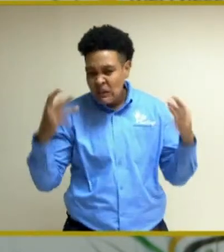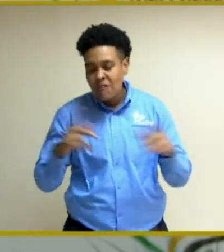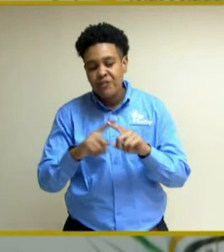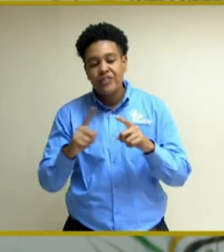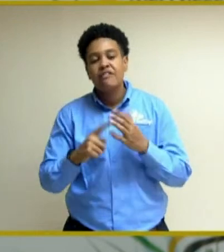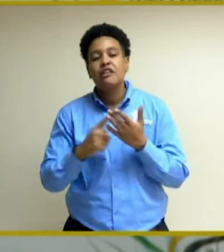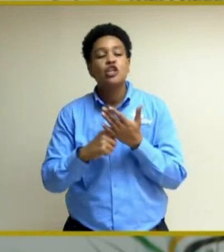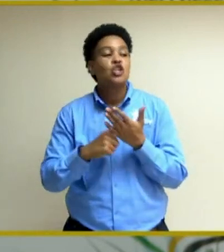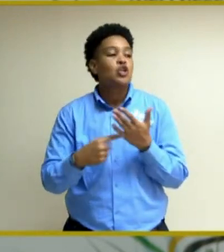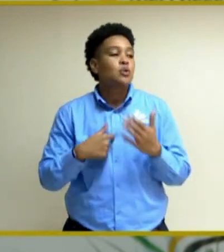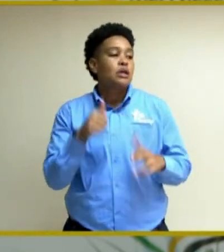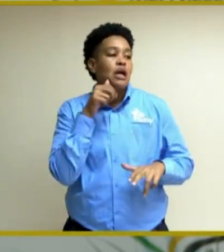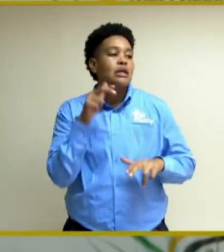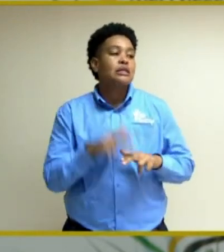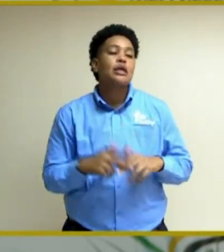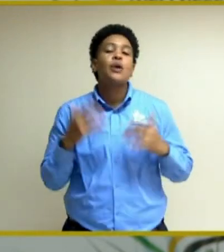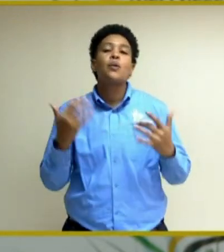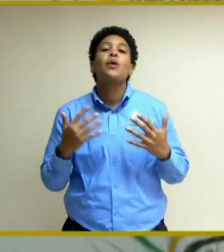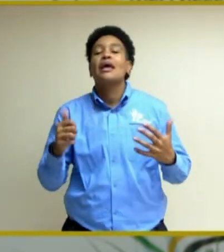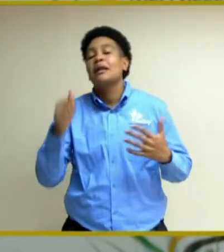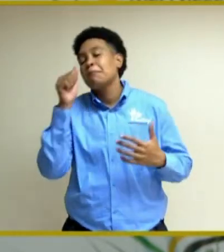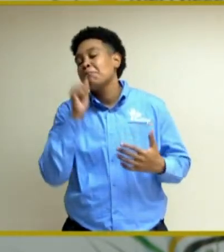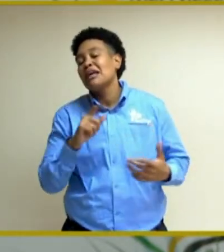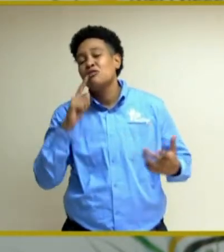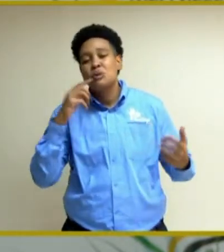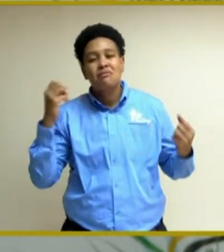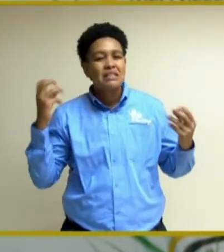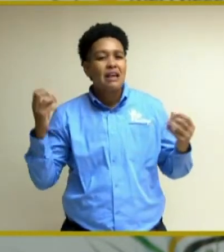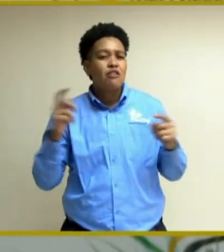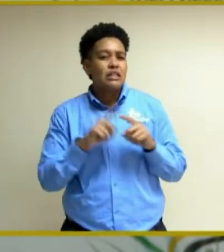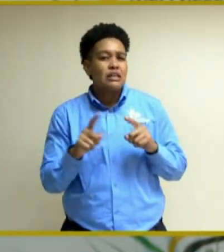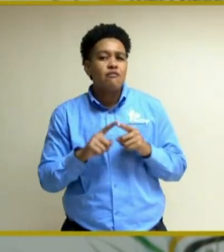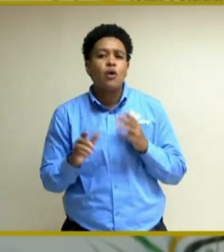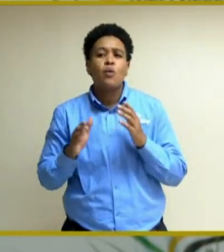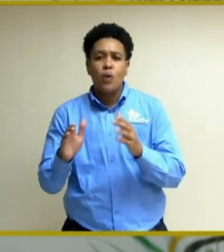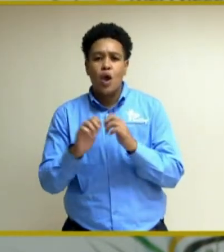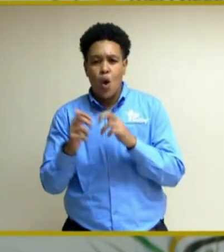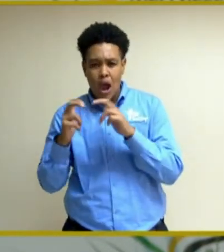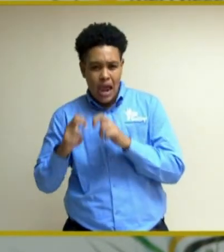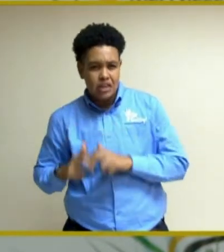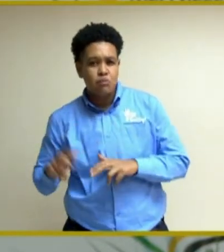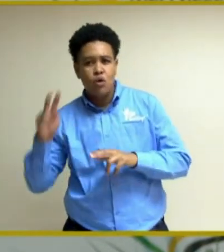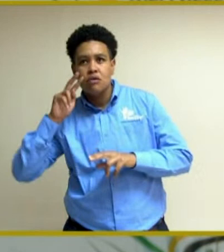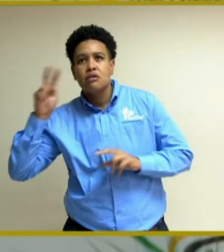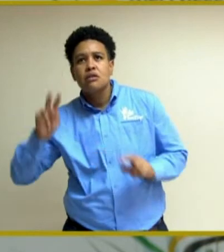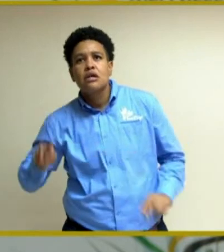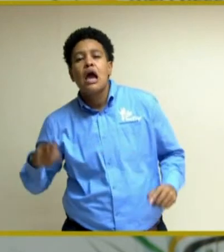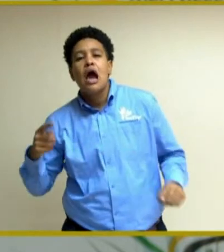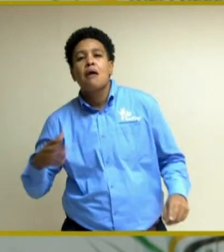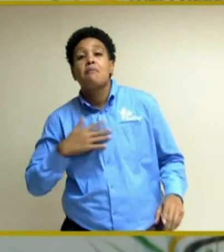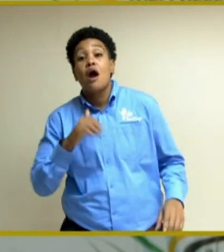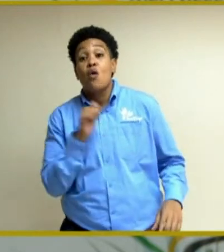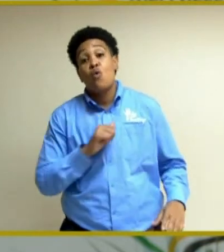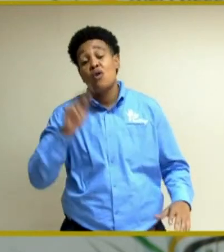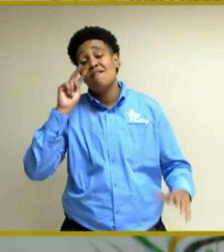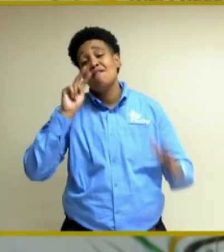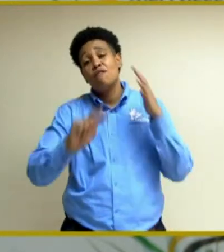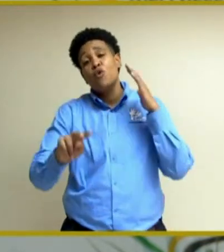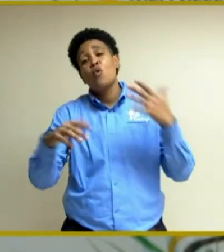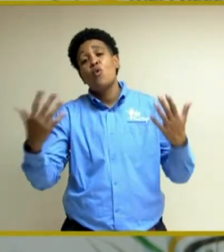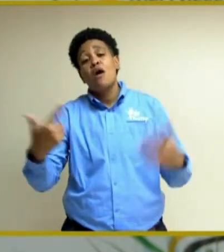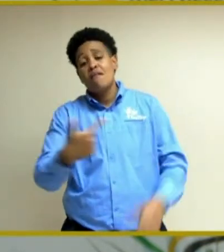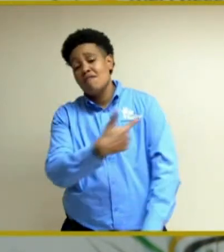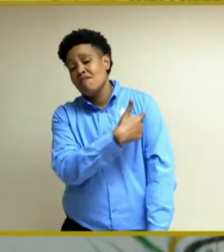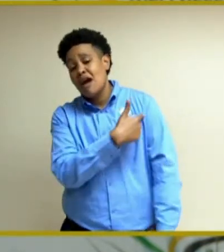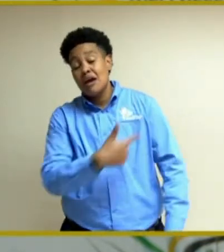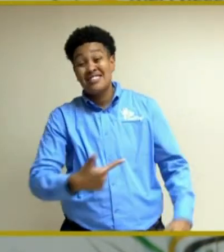sitting around waiting. There are several avenues that are being explored. And my own view is that the vaccine market